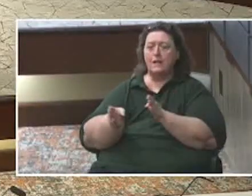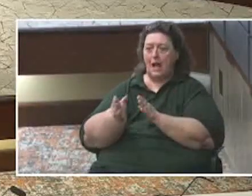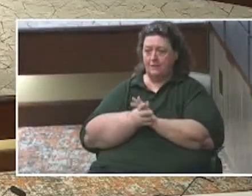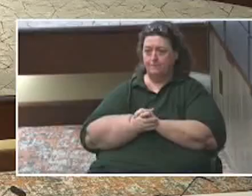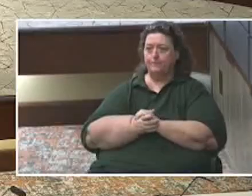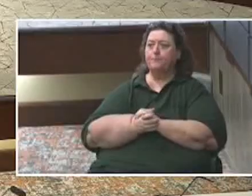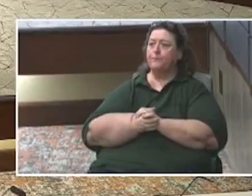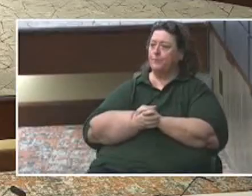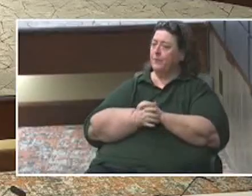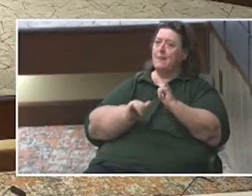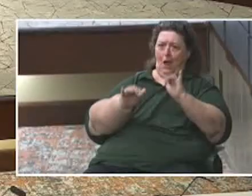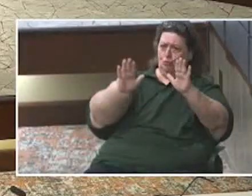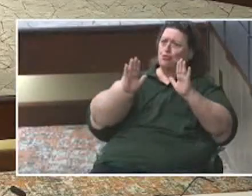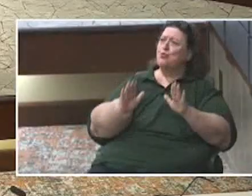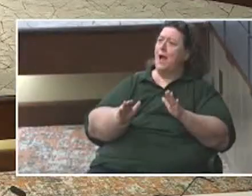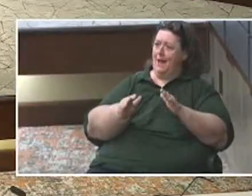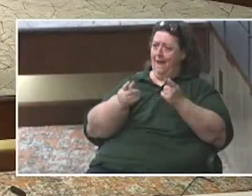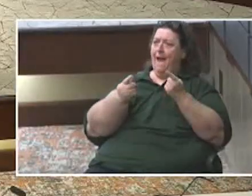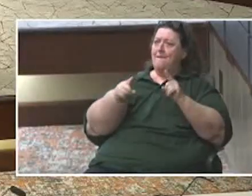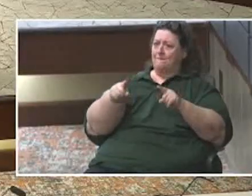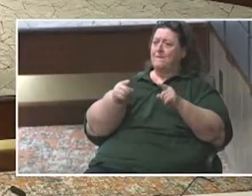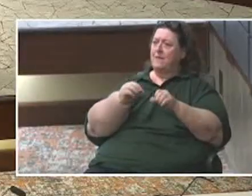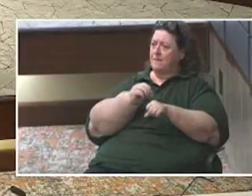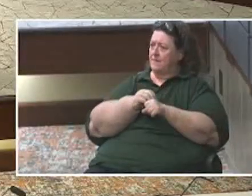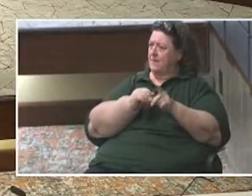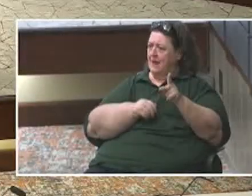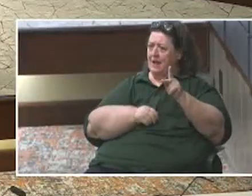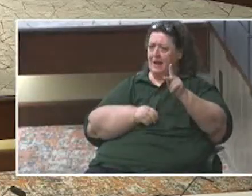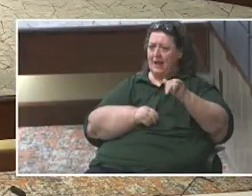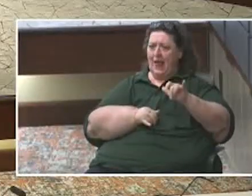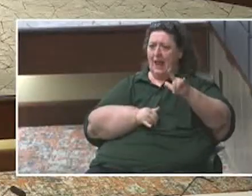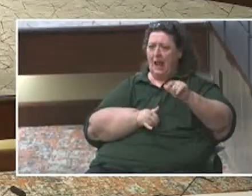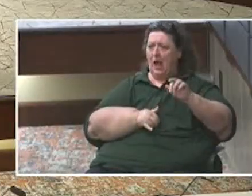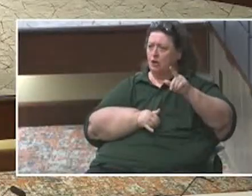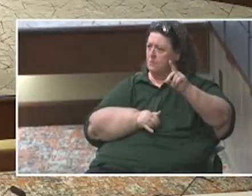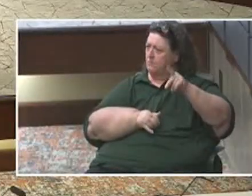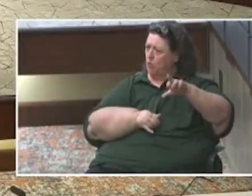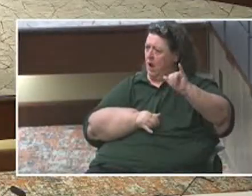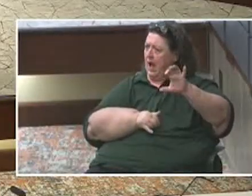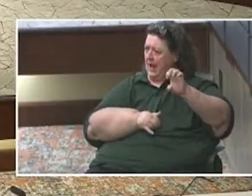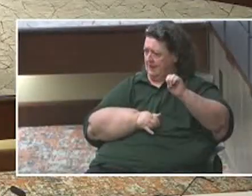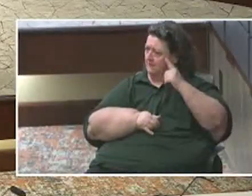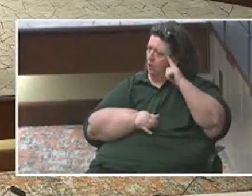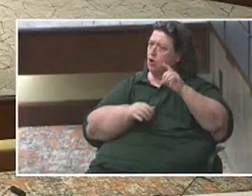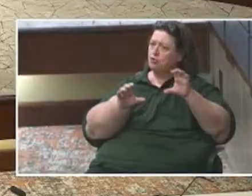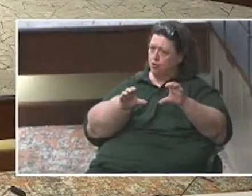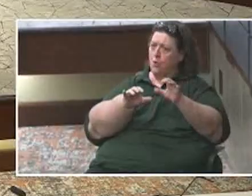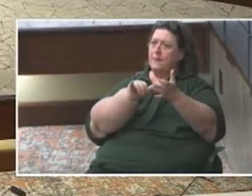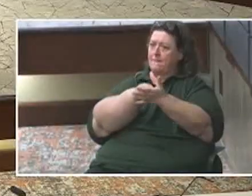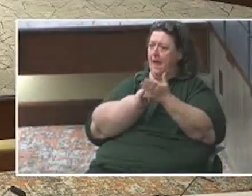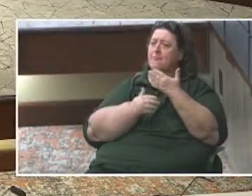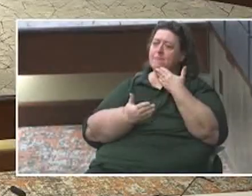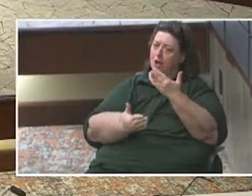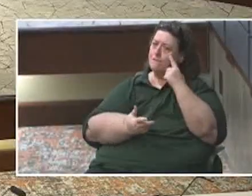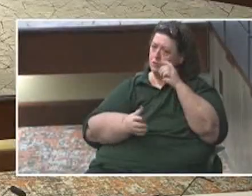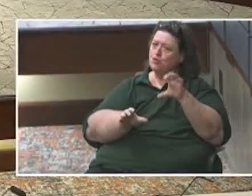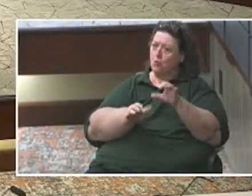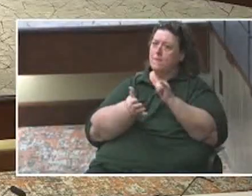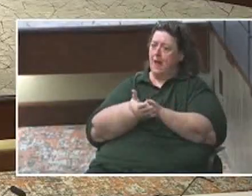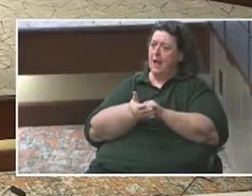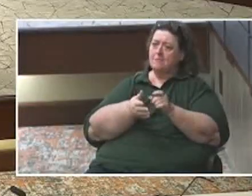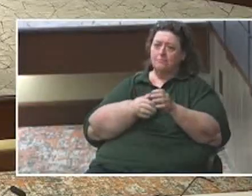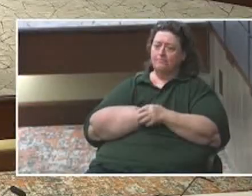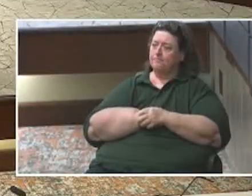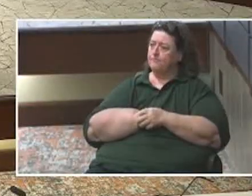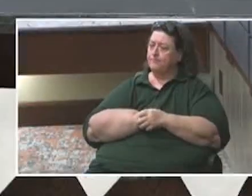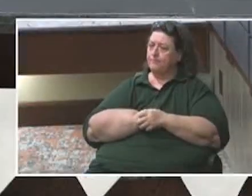Yeah, that was a great event, and I appreciate Galen, Director Price. Where are you? Are you out here today? Yeah, Director Price, thanks for moderating that